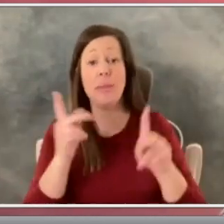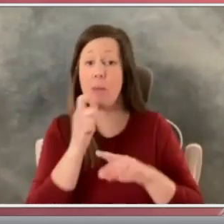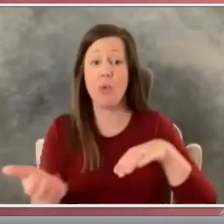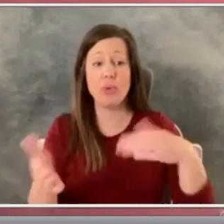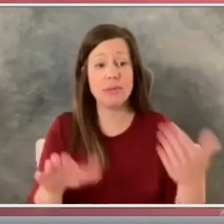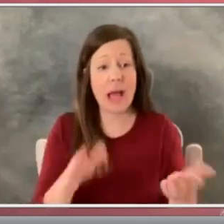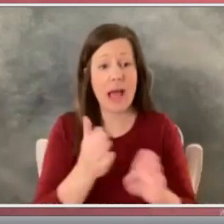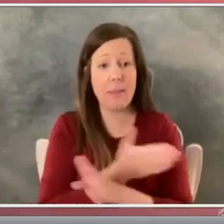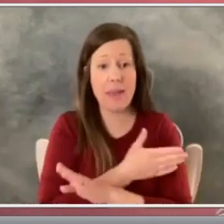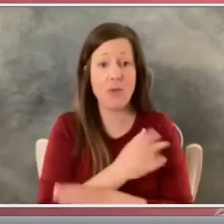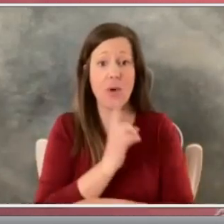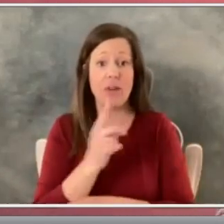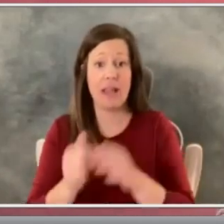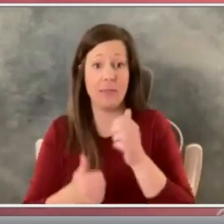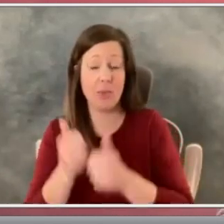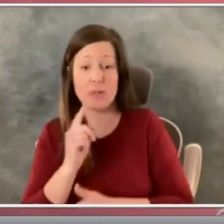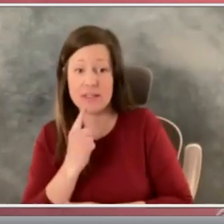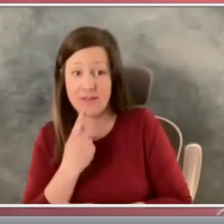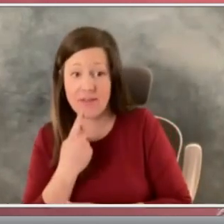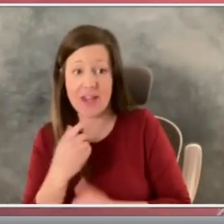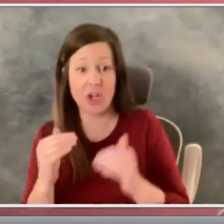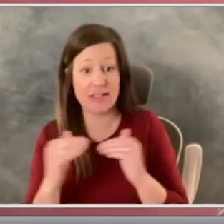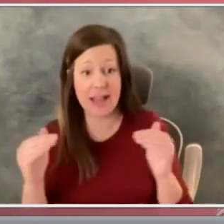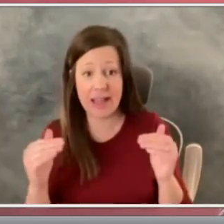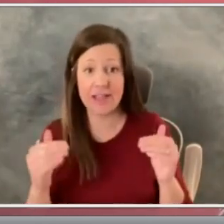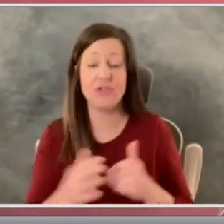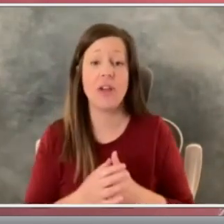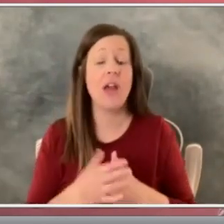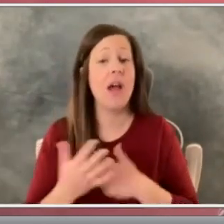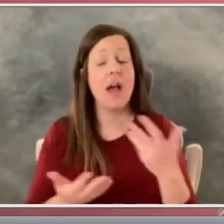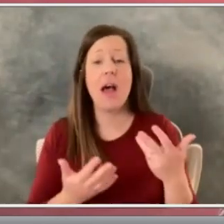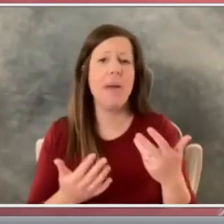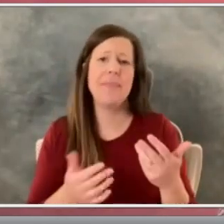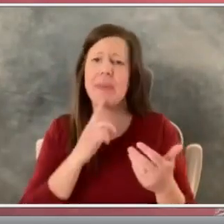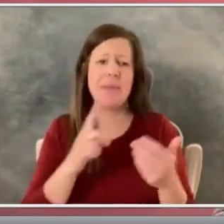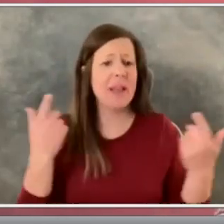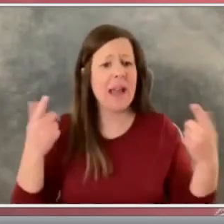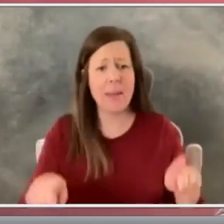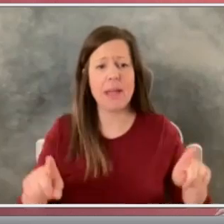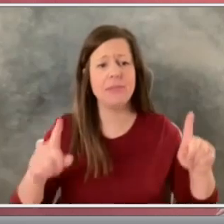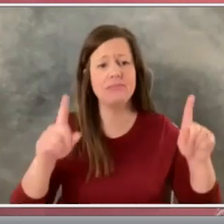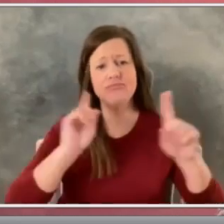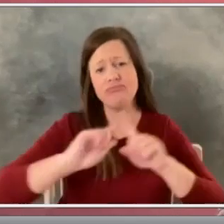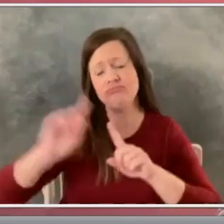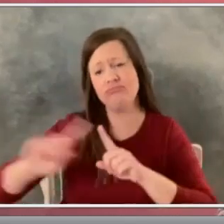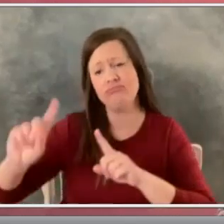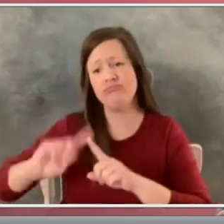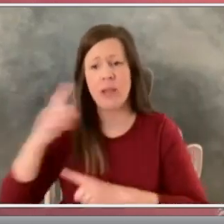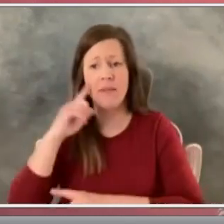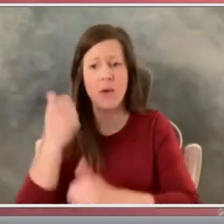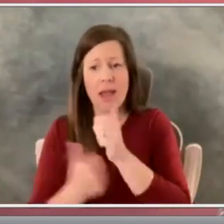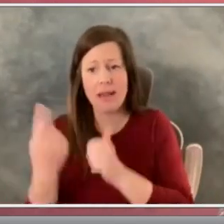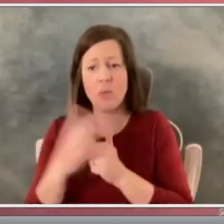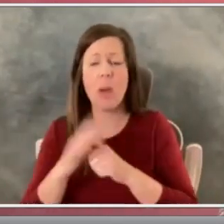the most severe stage. That, you know, this happens in lots of different ways, but we need the plan, we